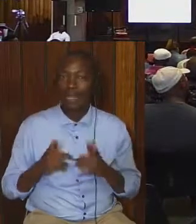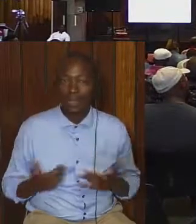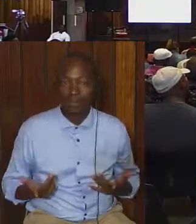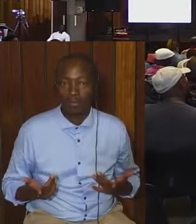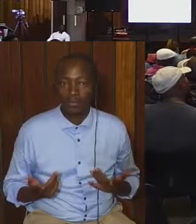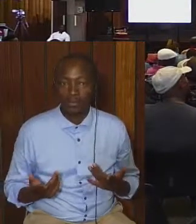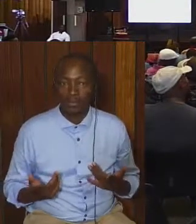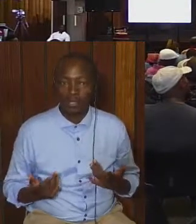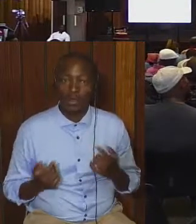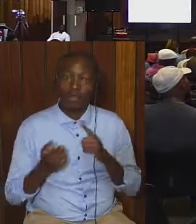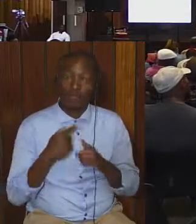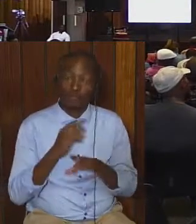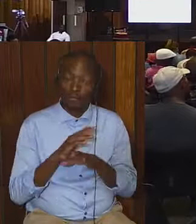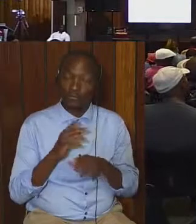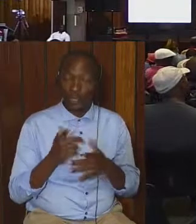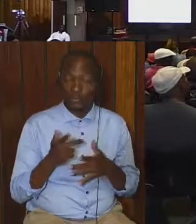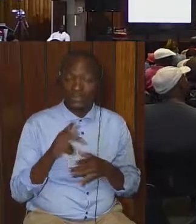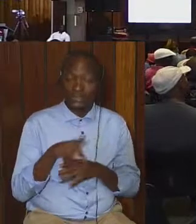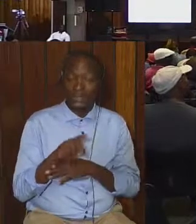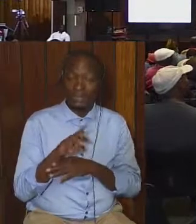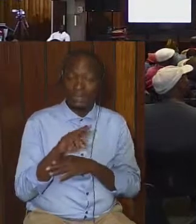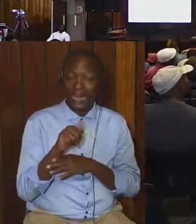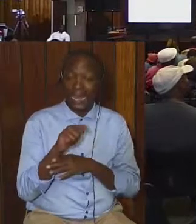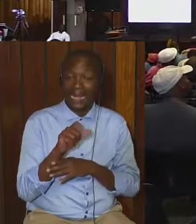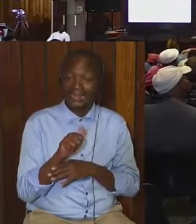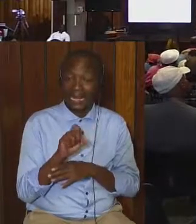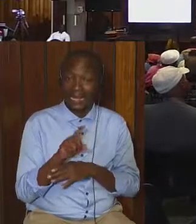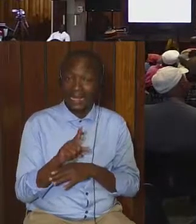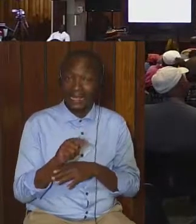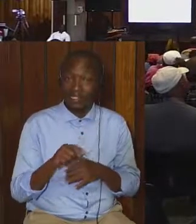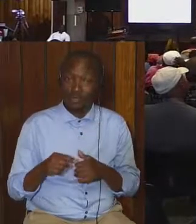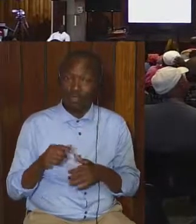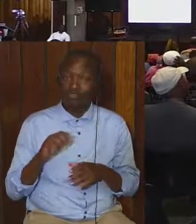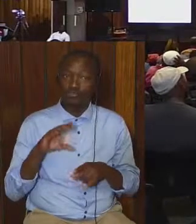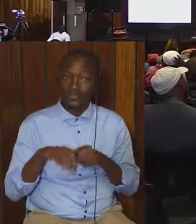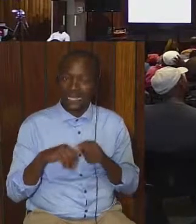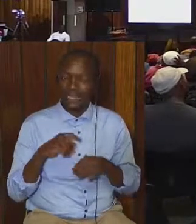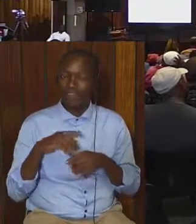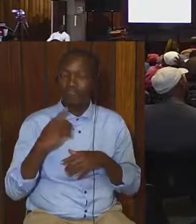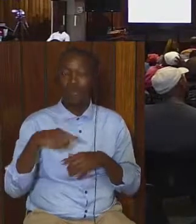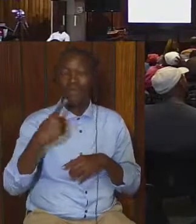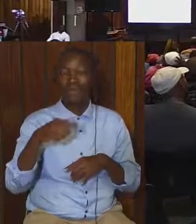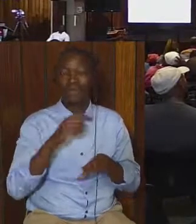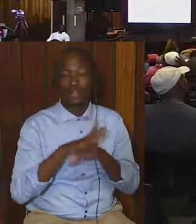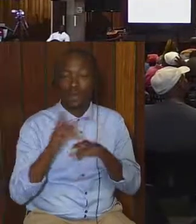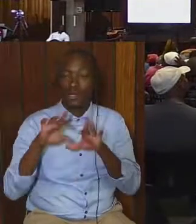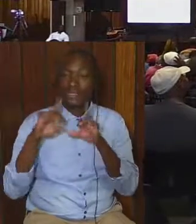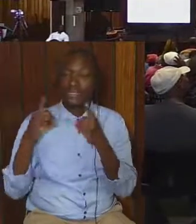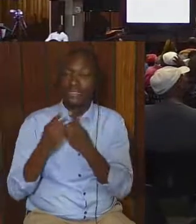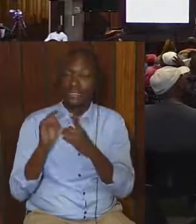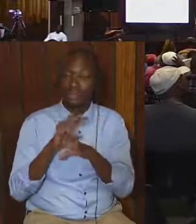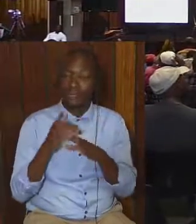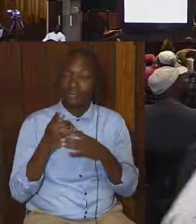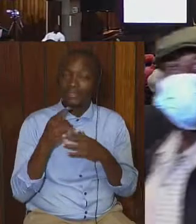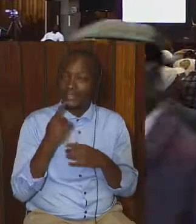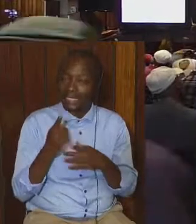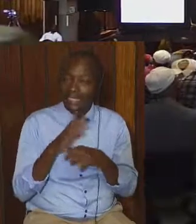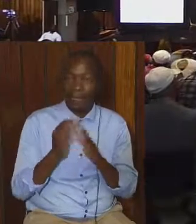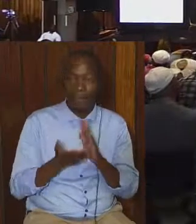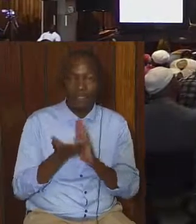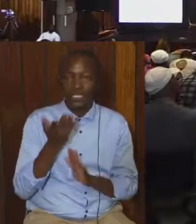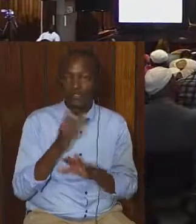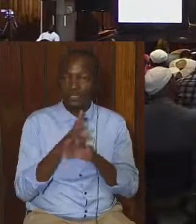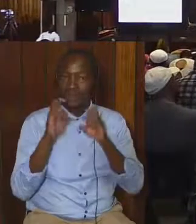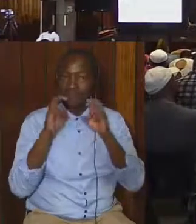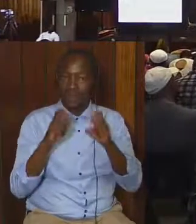So since PRASA is going to take forever to bring the trains back, what is the department saying about increasing buses and